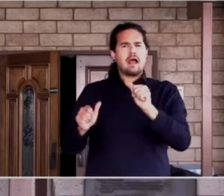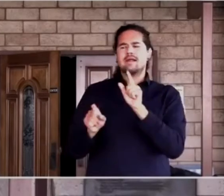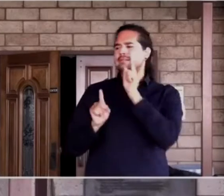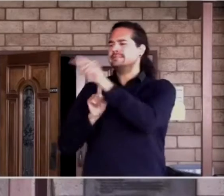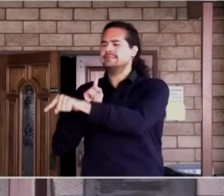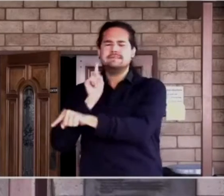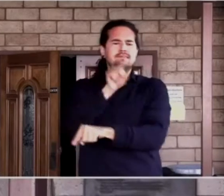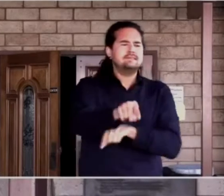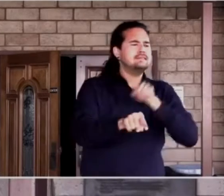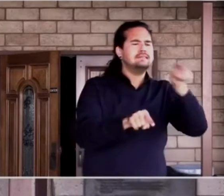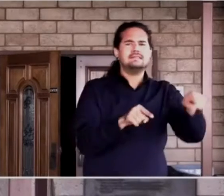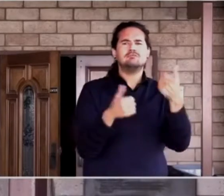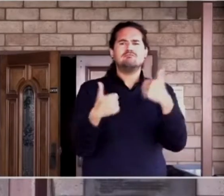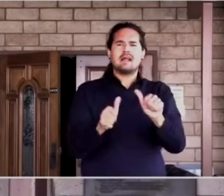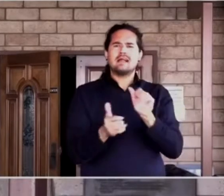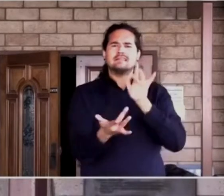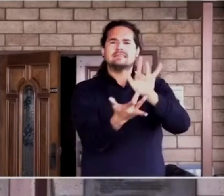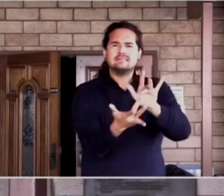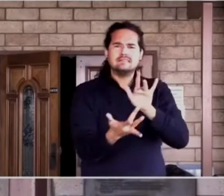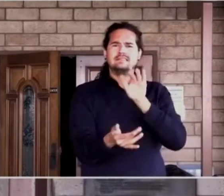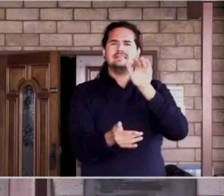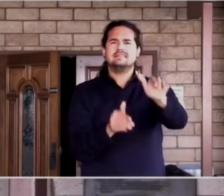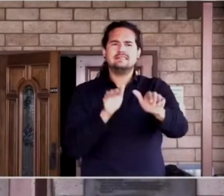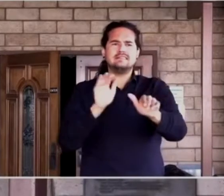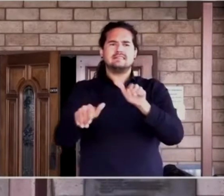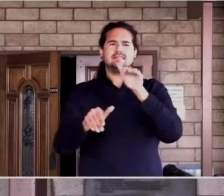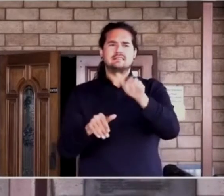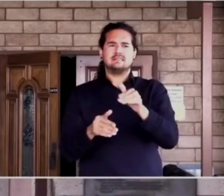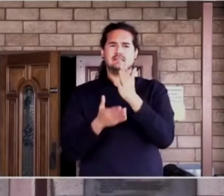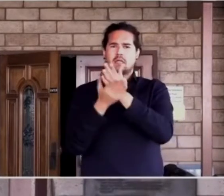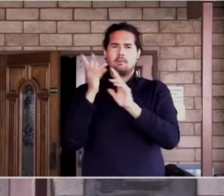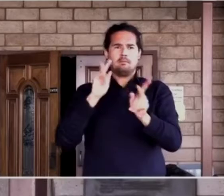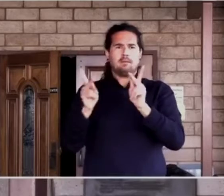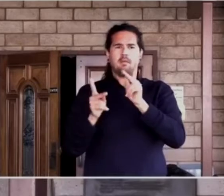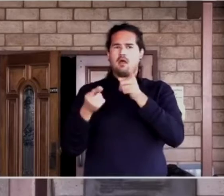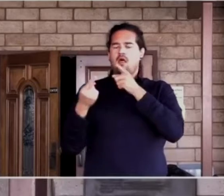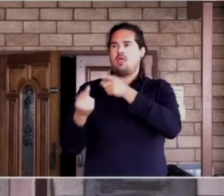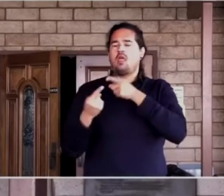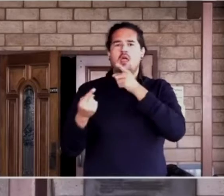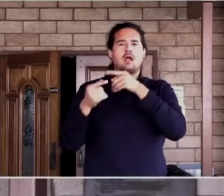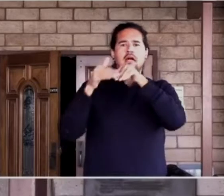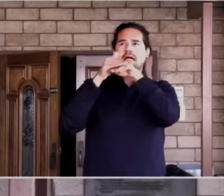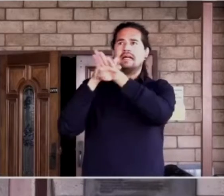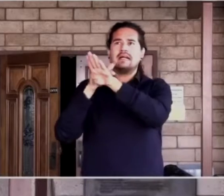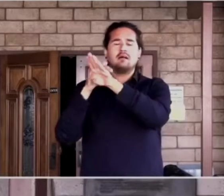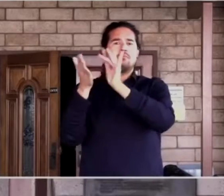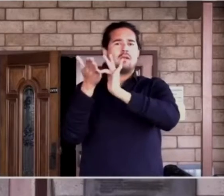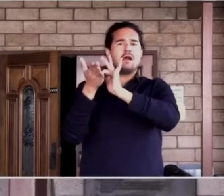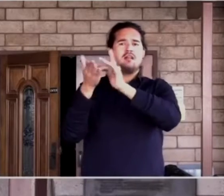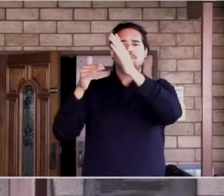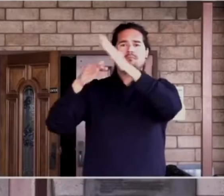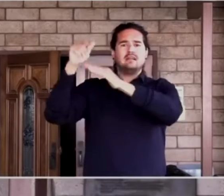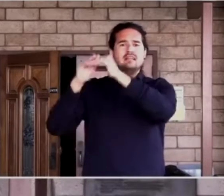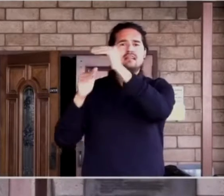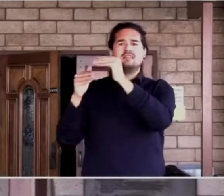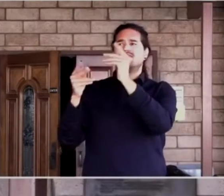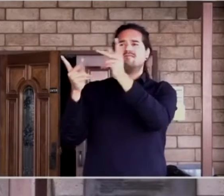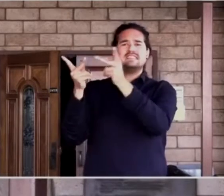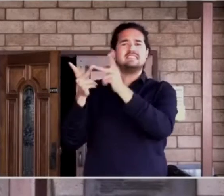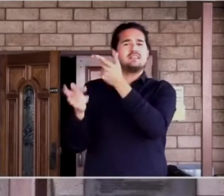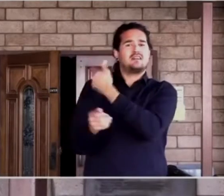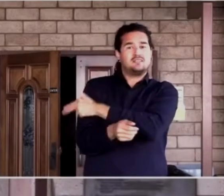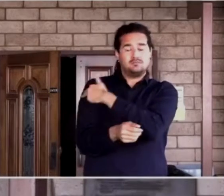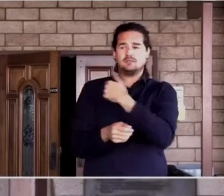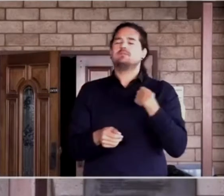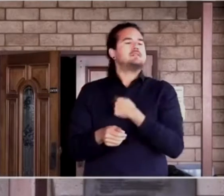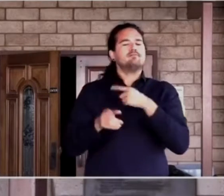most difficulties in accessing healthcare. Our strategies involve large vaccination sites, like our Levi